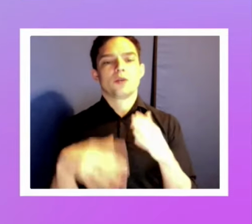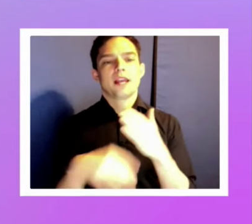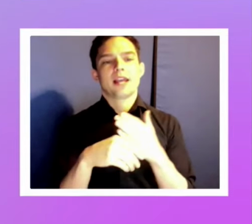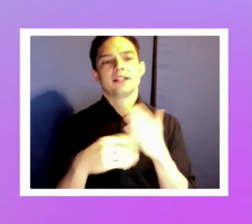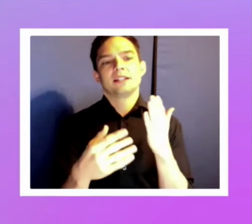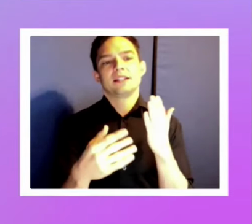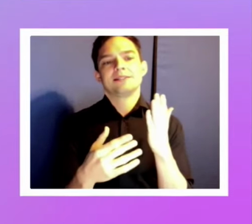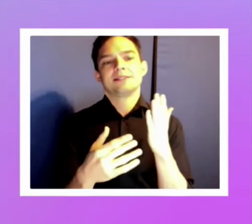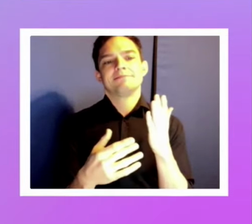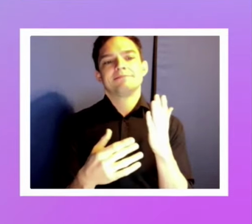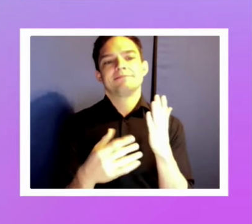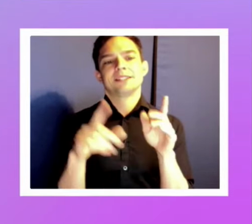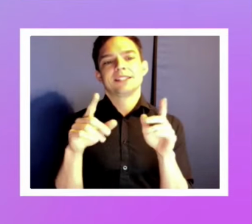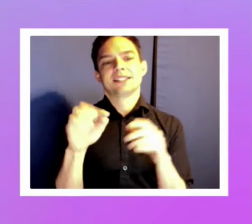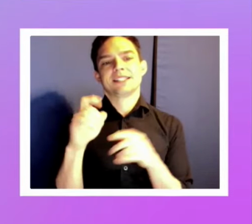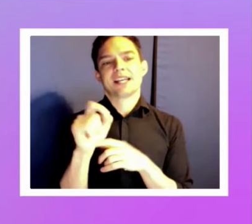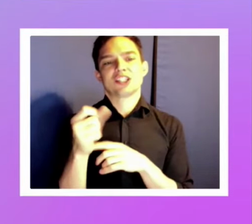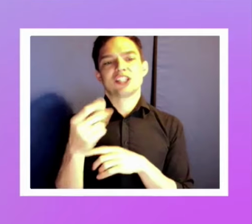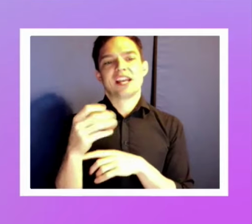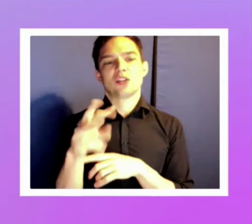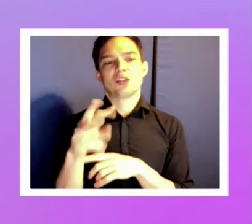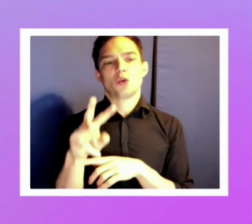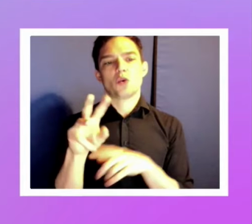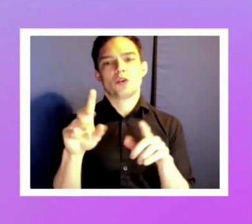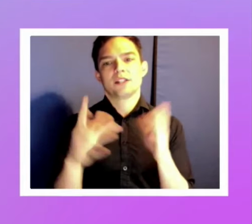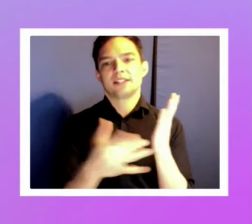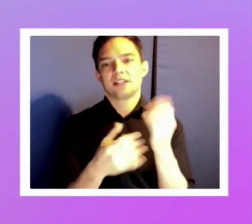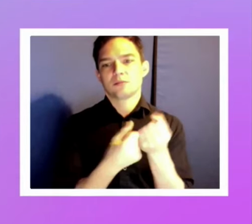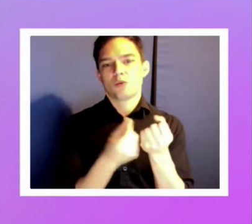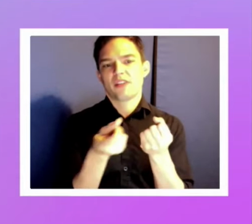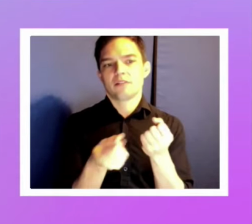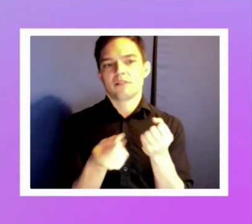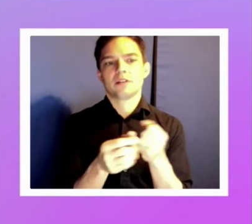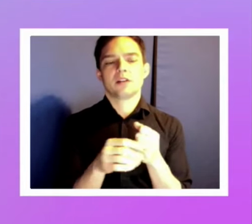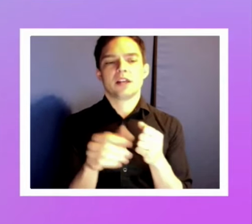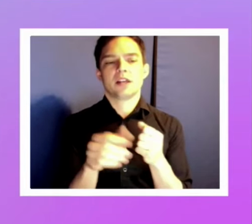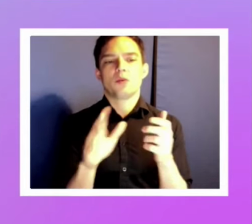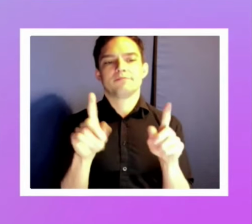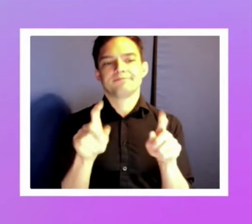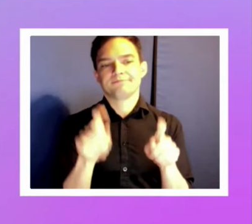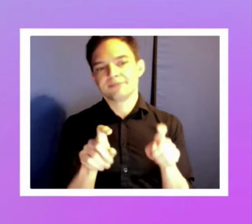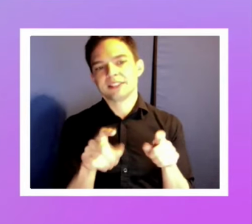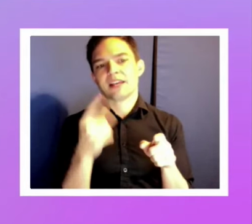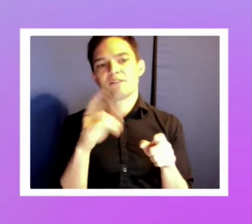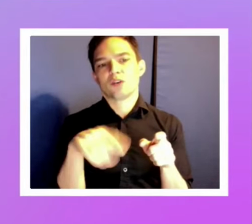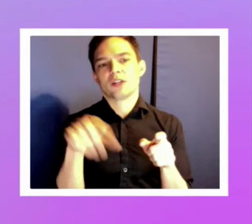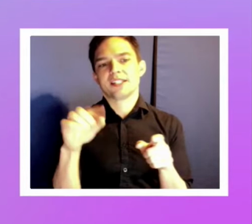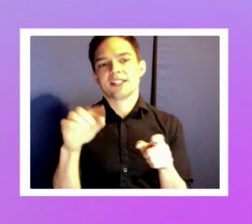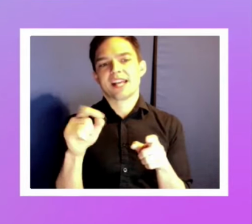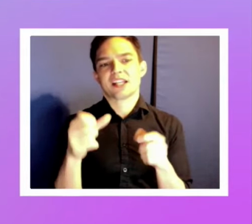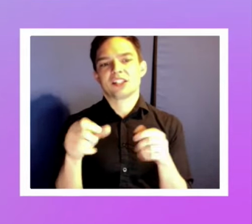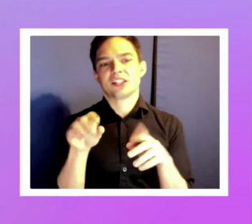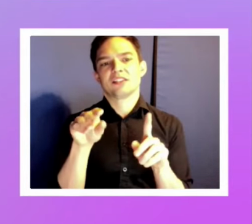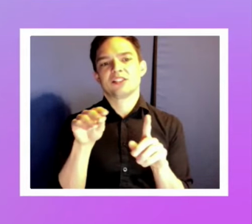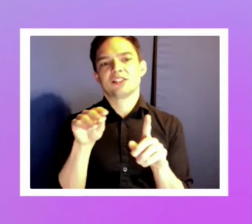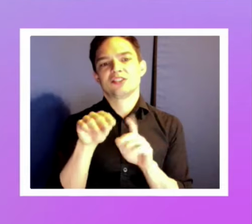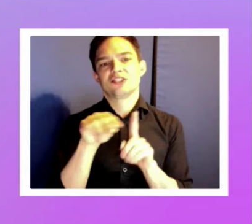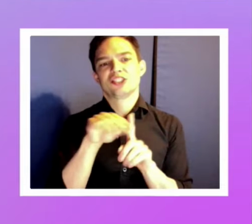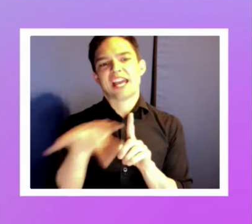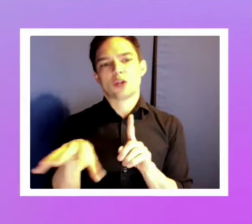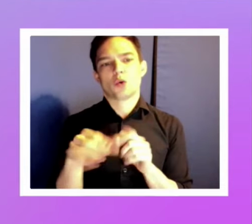shadow. Xcore will now take your text shadows into account when computing with text contrast. Text shadow doesn't